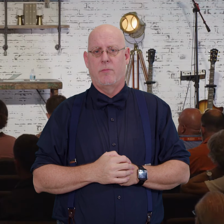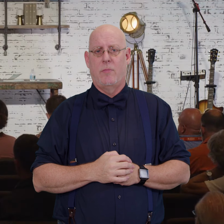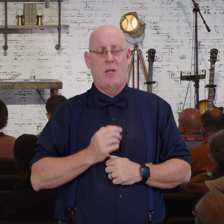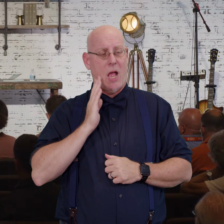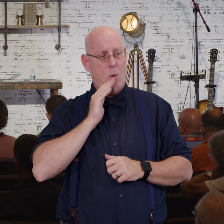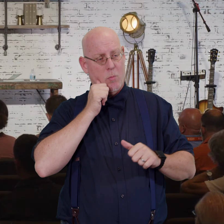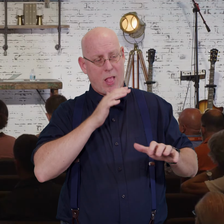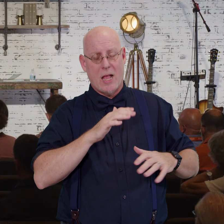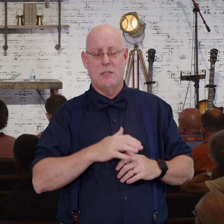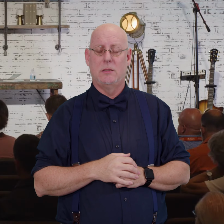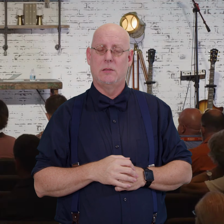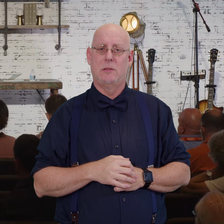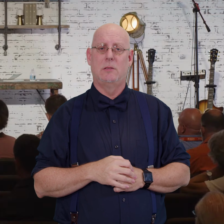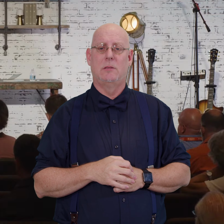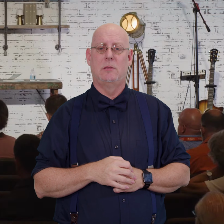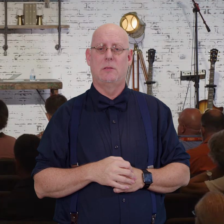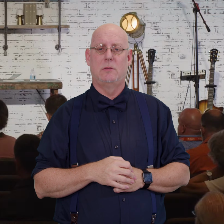I'll bless.